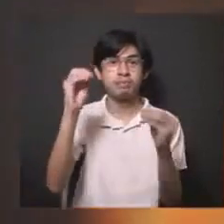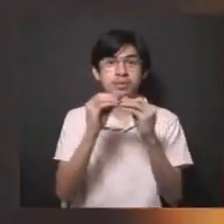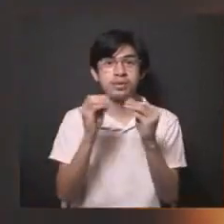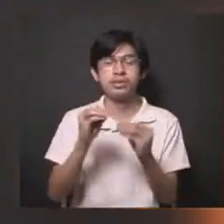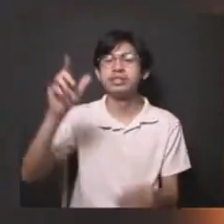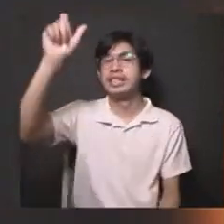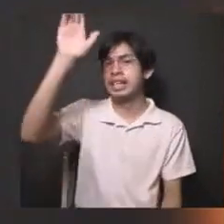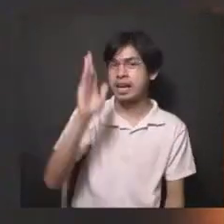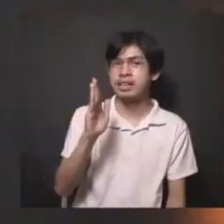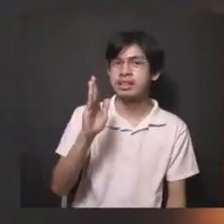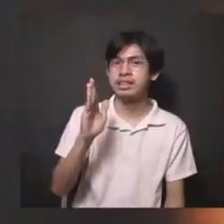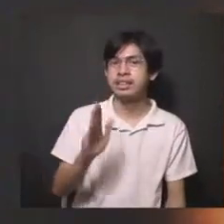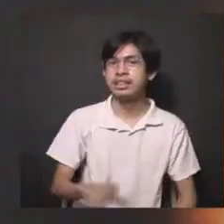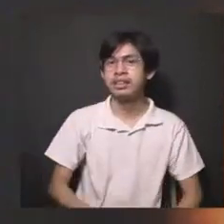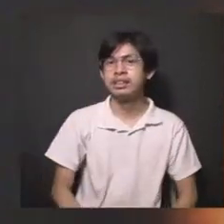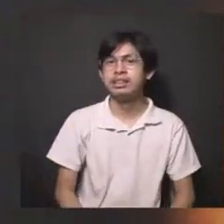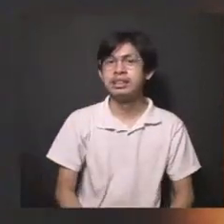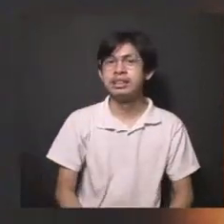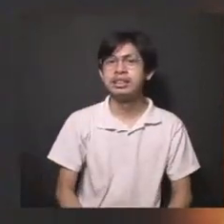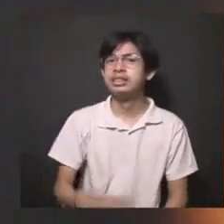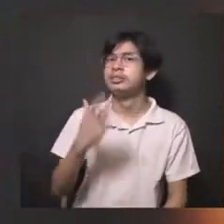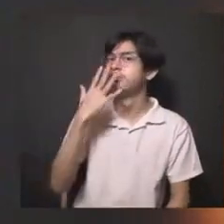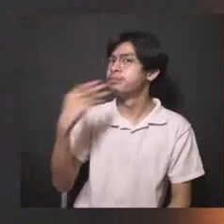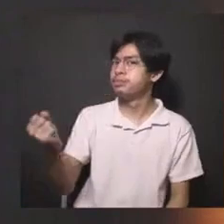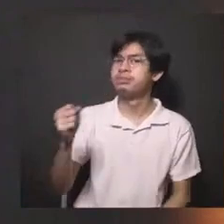curses into blessings.